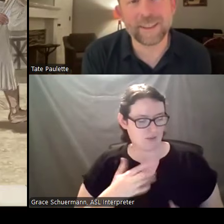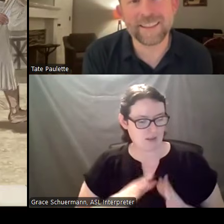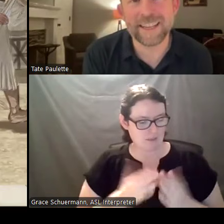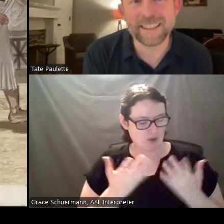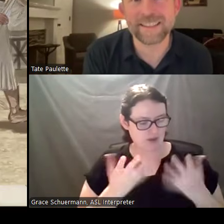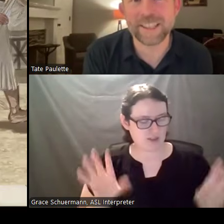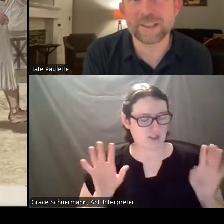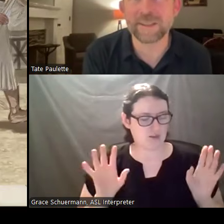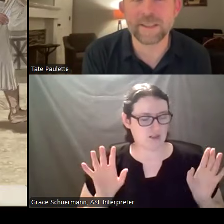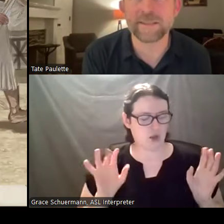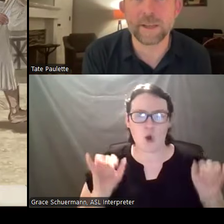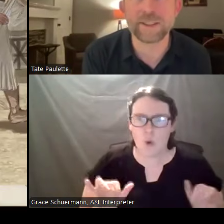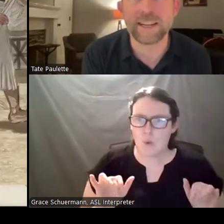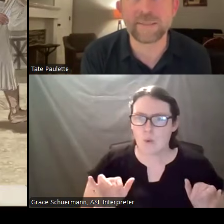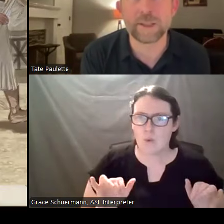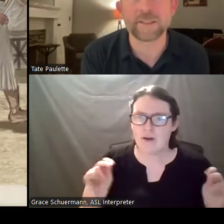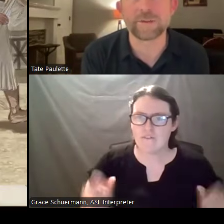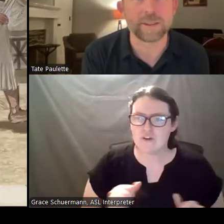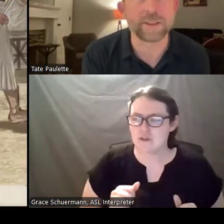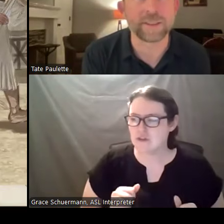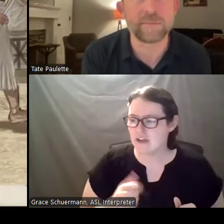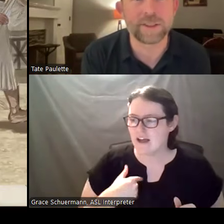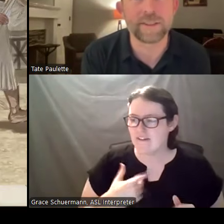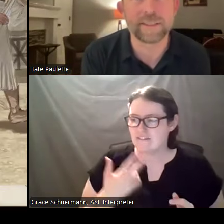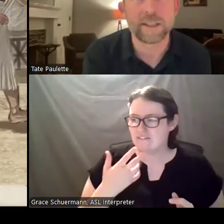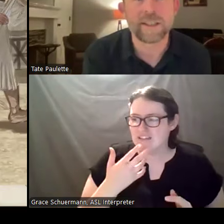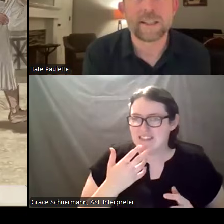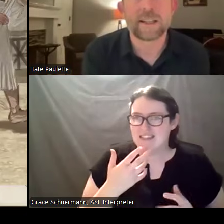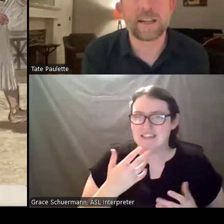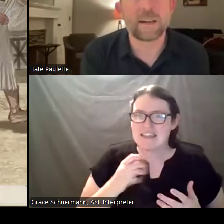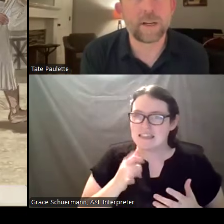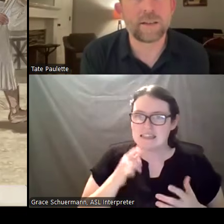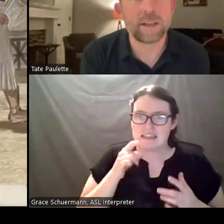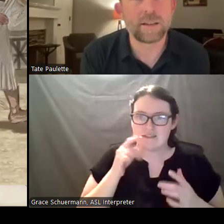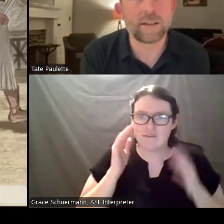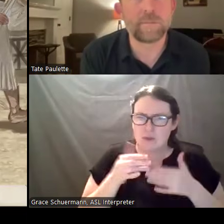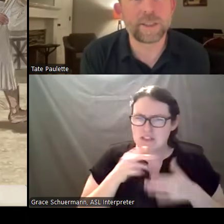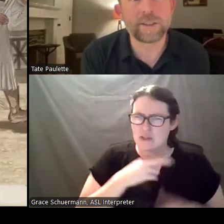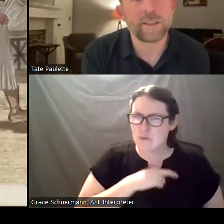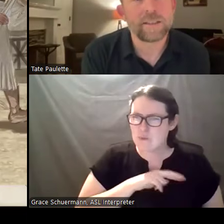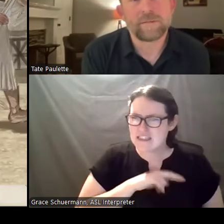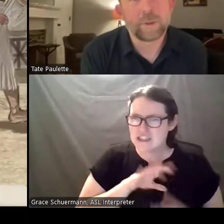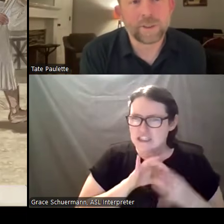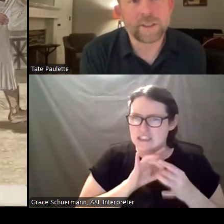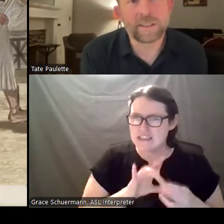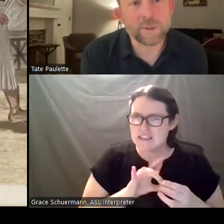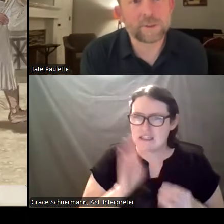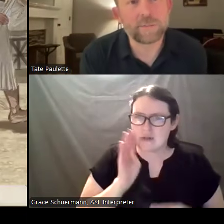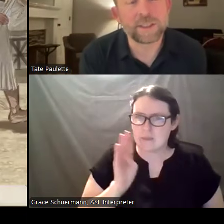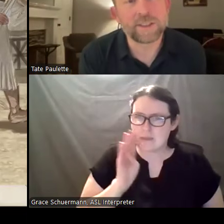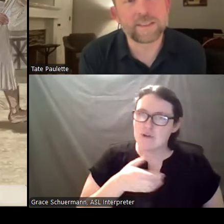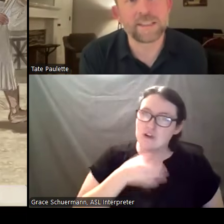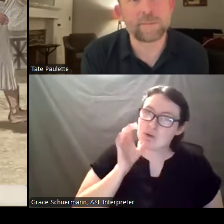of realized that I didn't actually spend as much time on the religious dimensions of beer, whether consumption